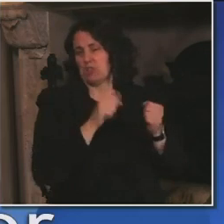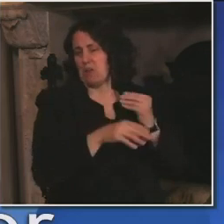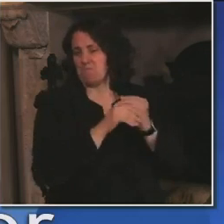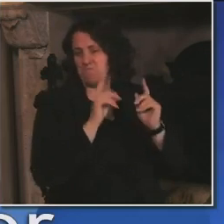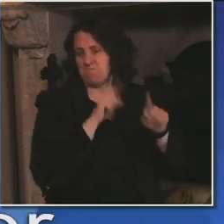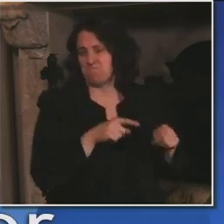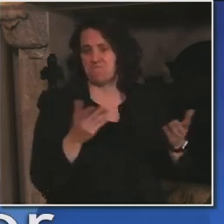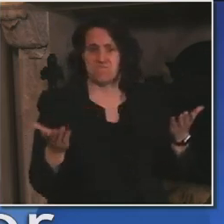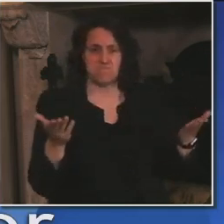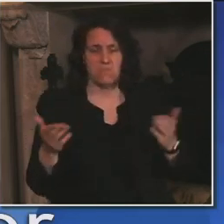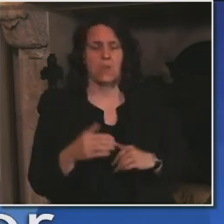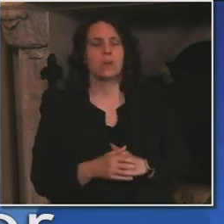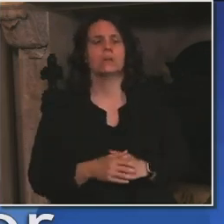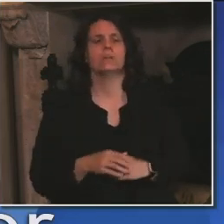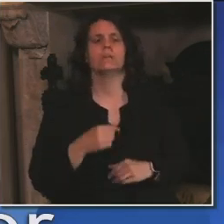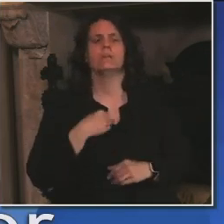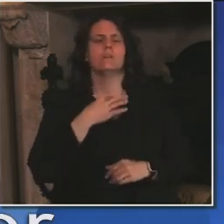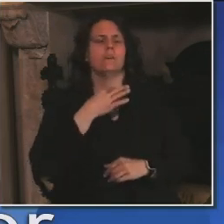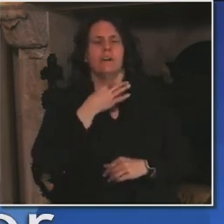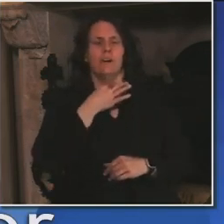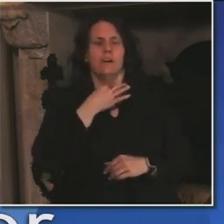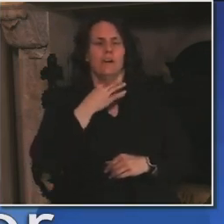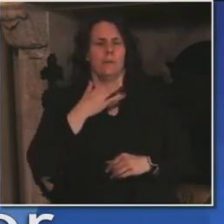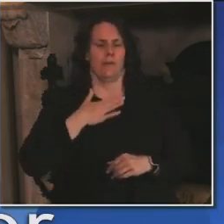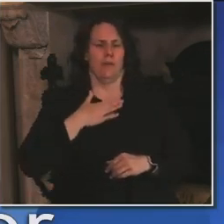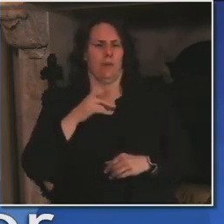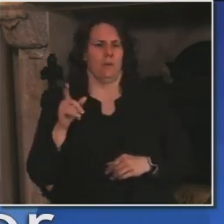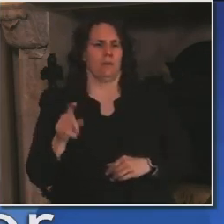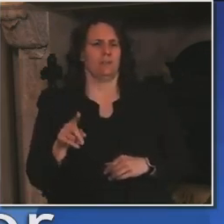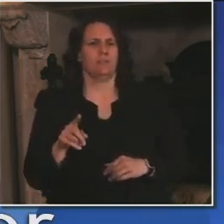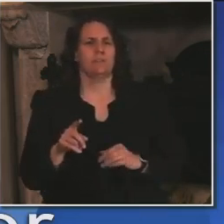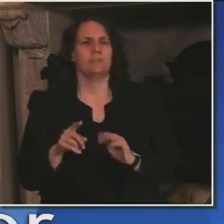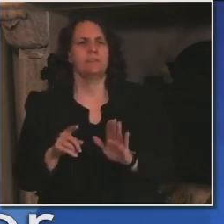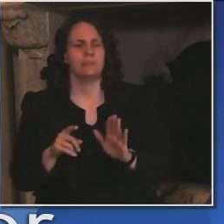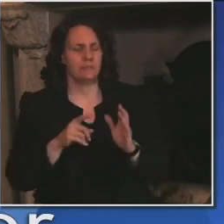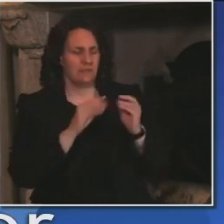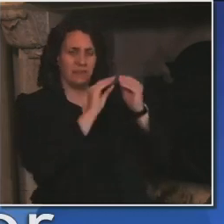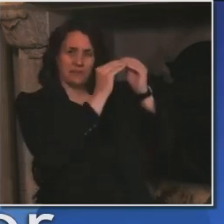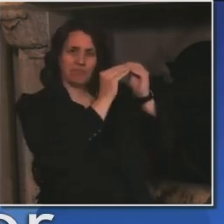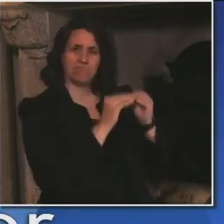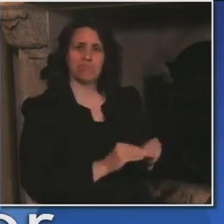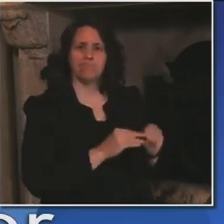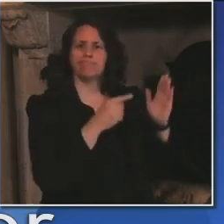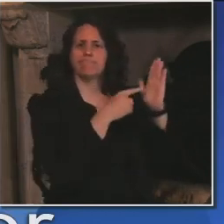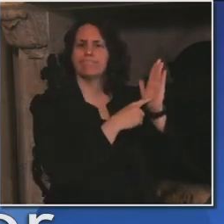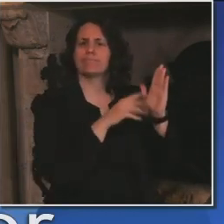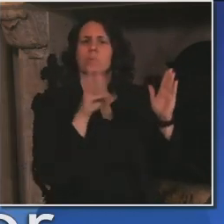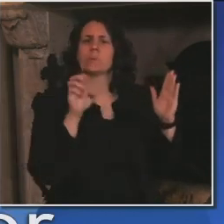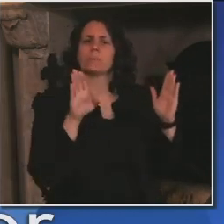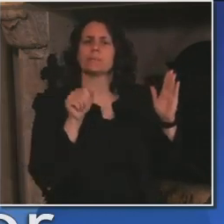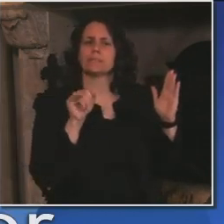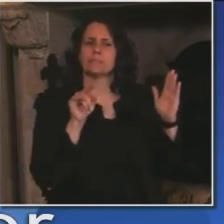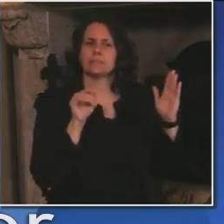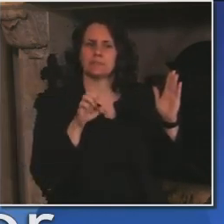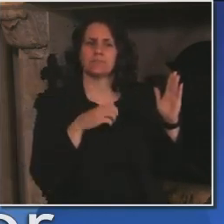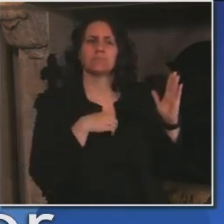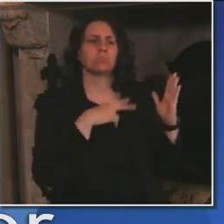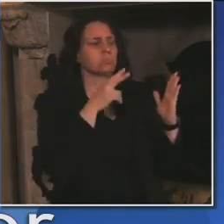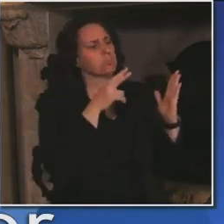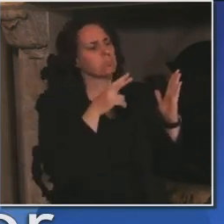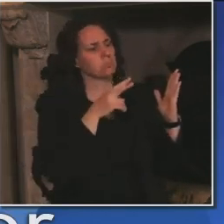little bit about some data that has had, I've noticed a downward trajectory over the